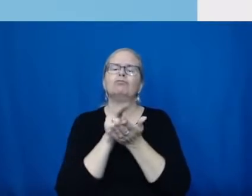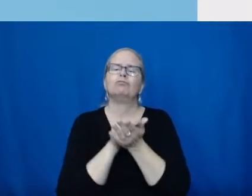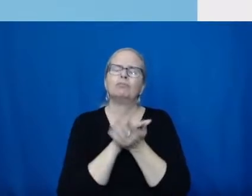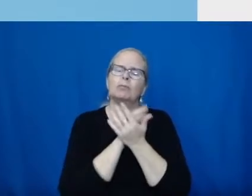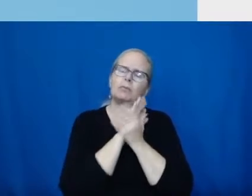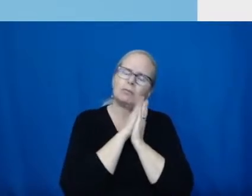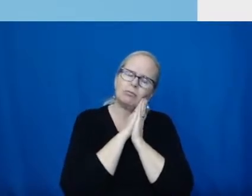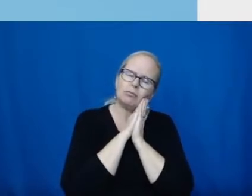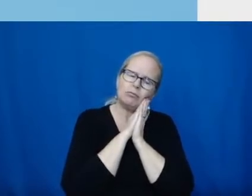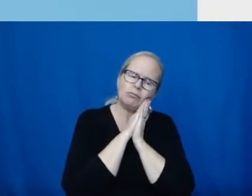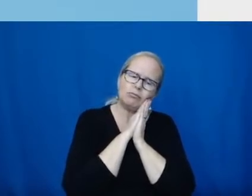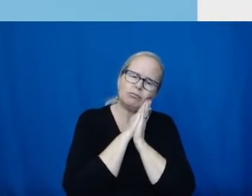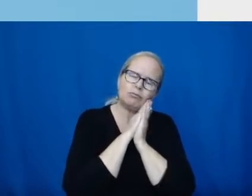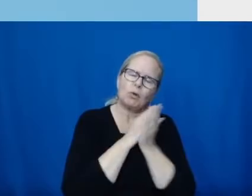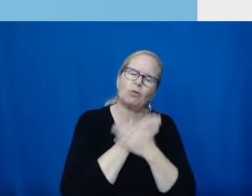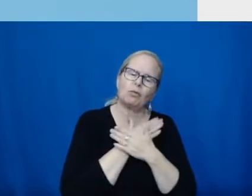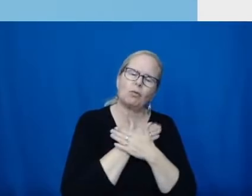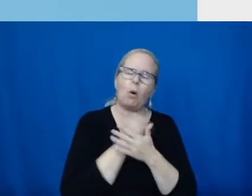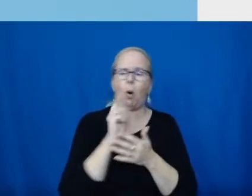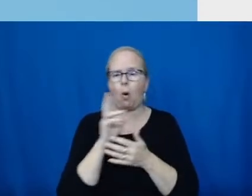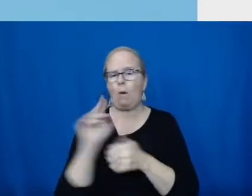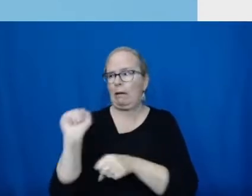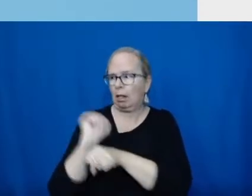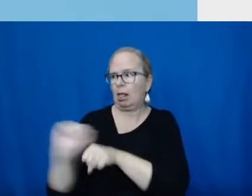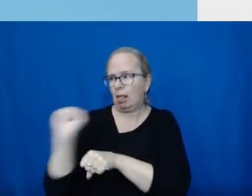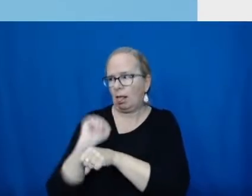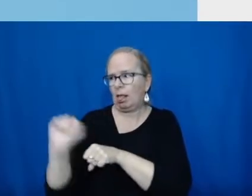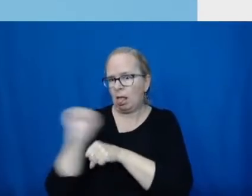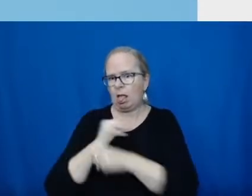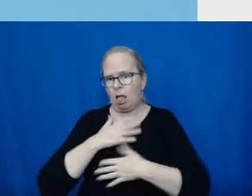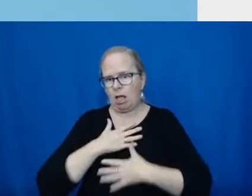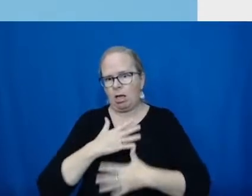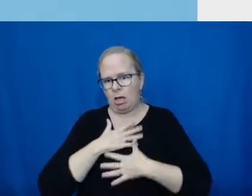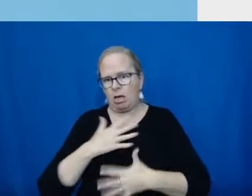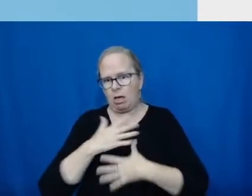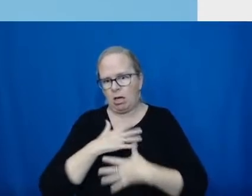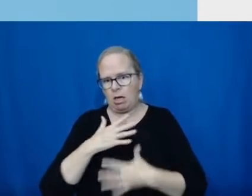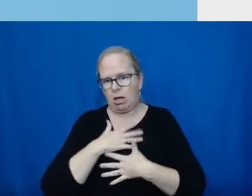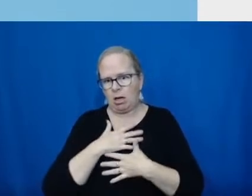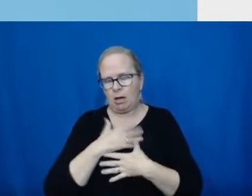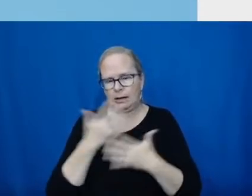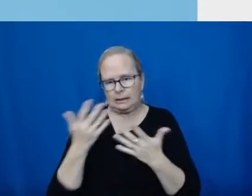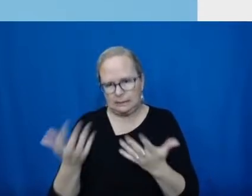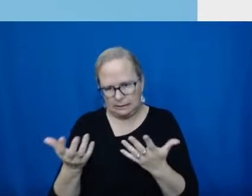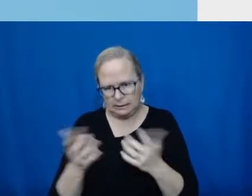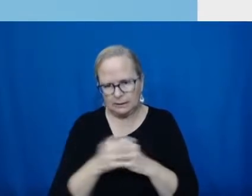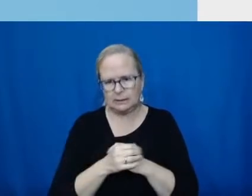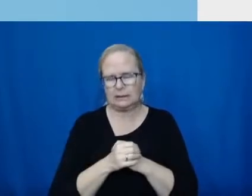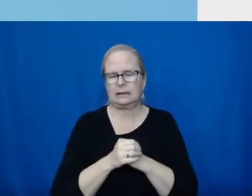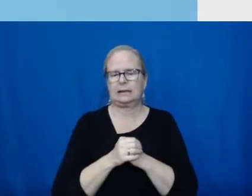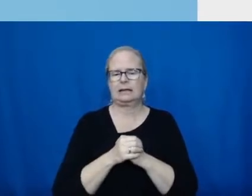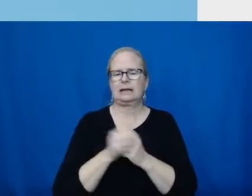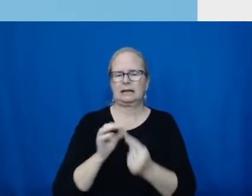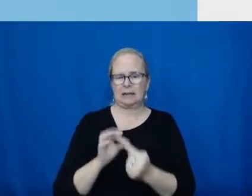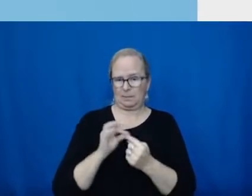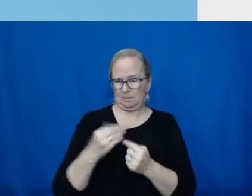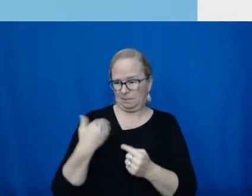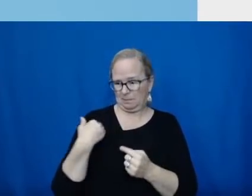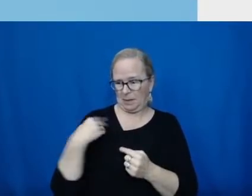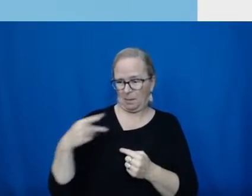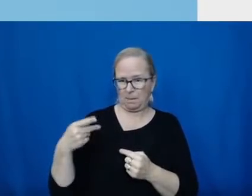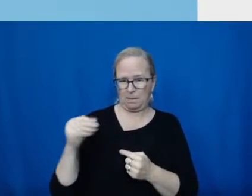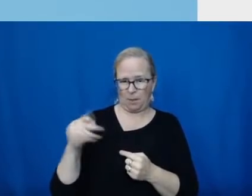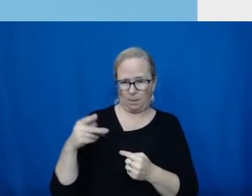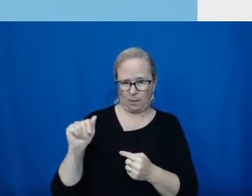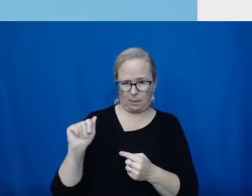Alberta, where the respiratory therapist from a rural area of Alberta explained what she does. This was very helpful for that.